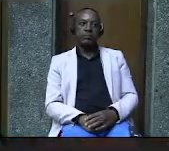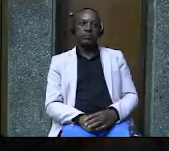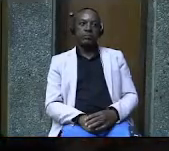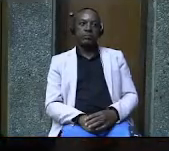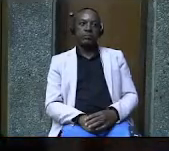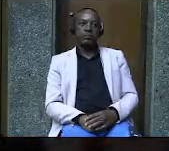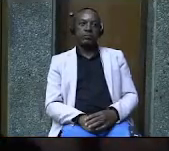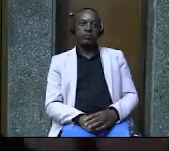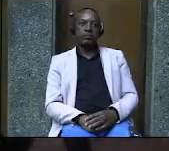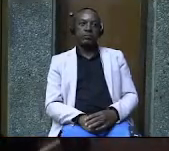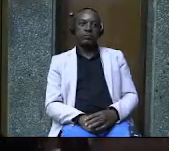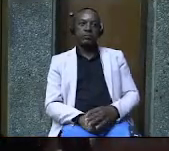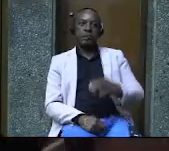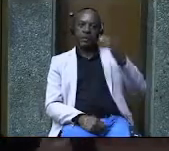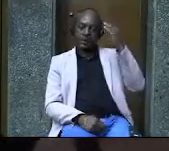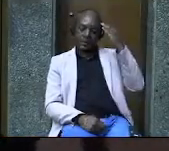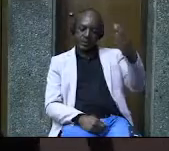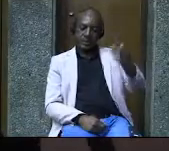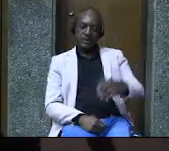Okay. Dumelang.